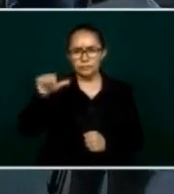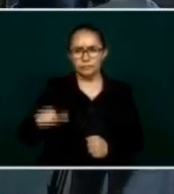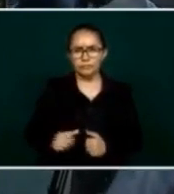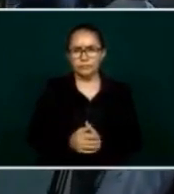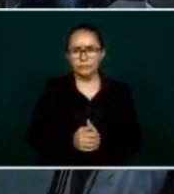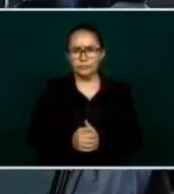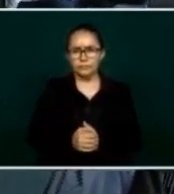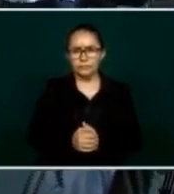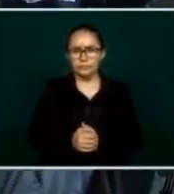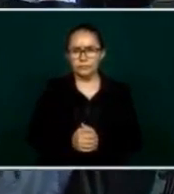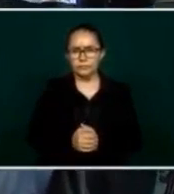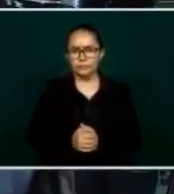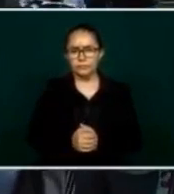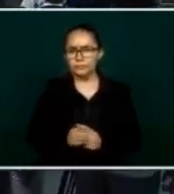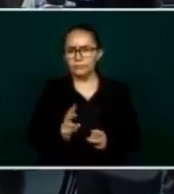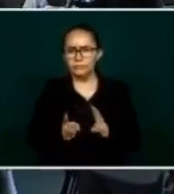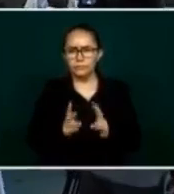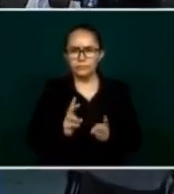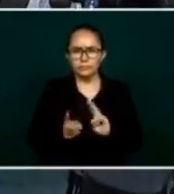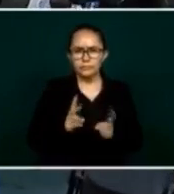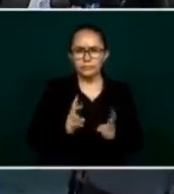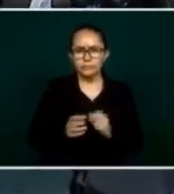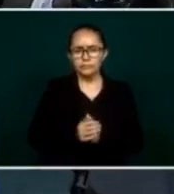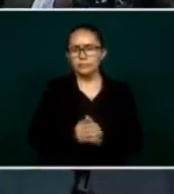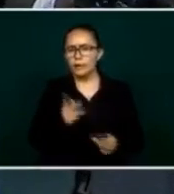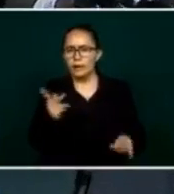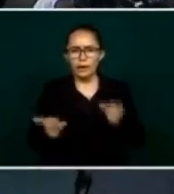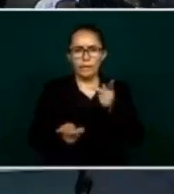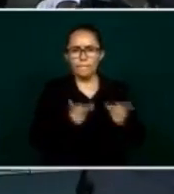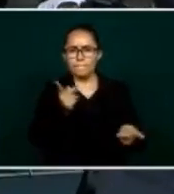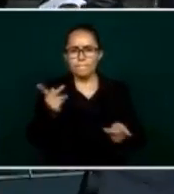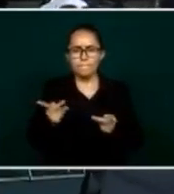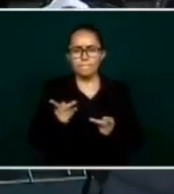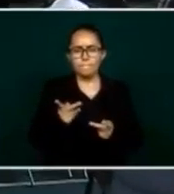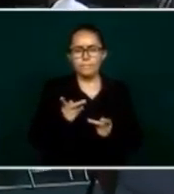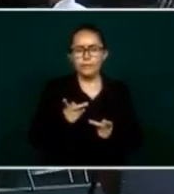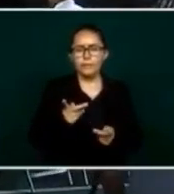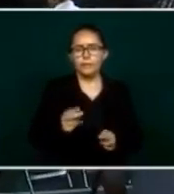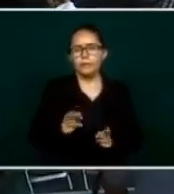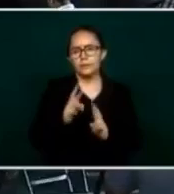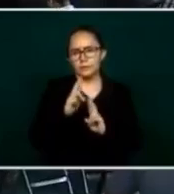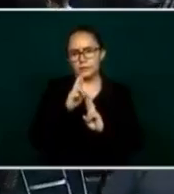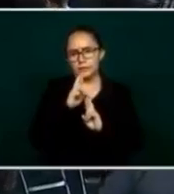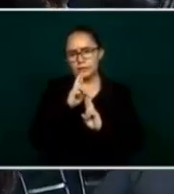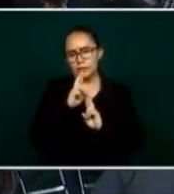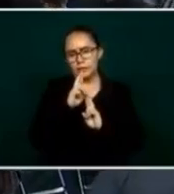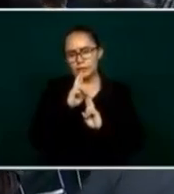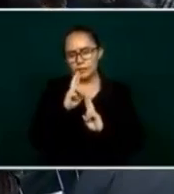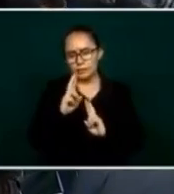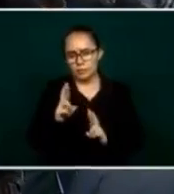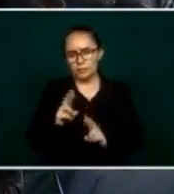then we'll open the floor for questions and answers.